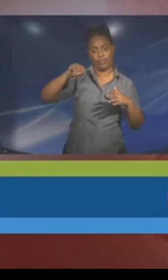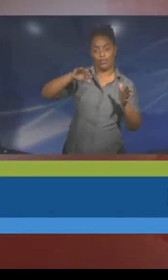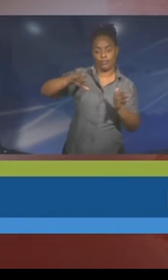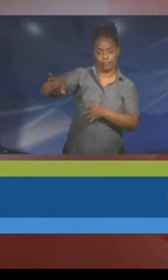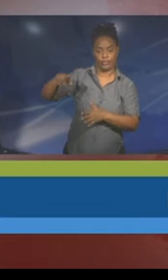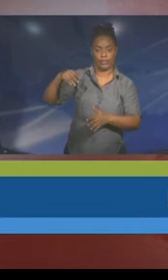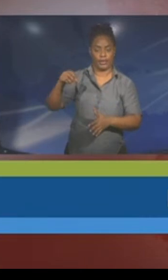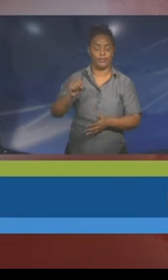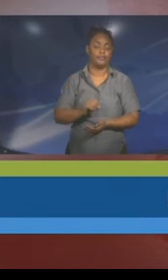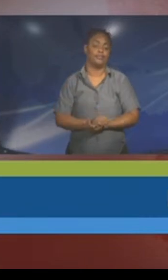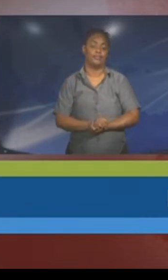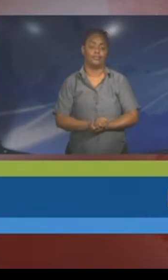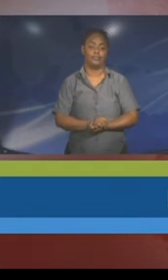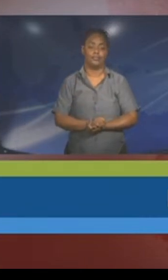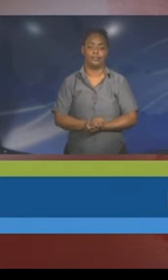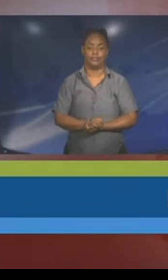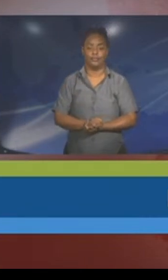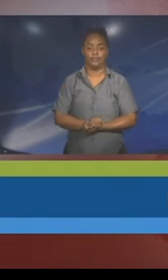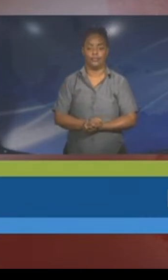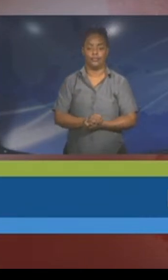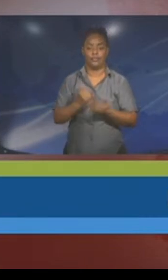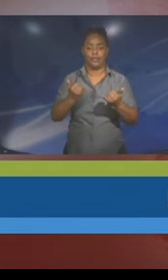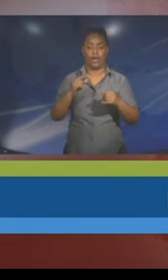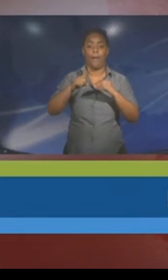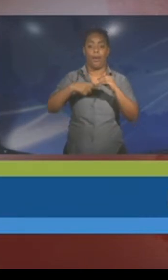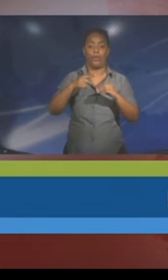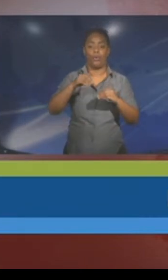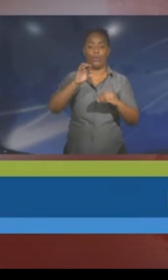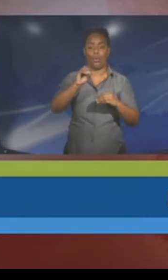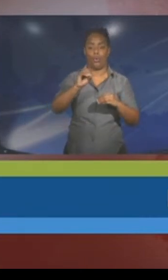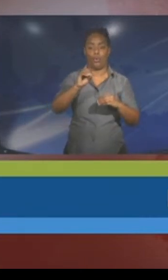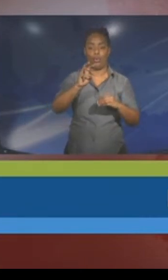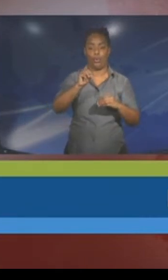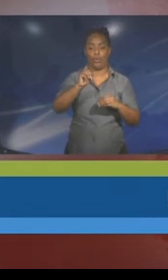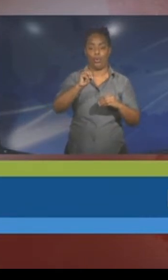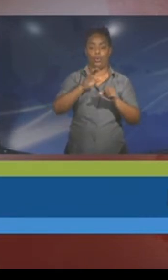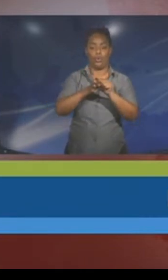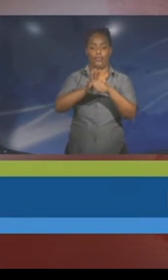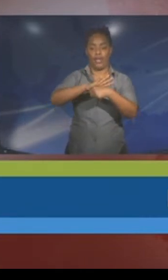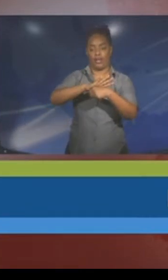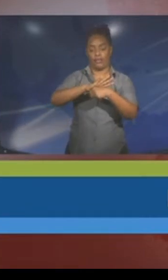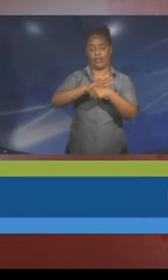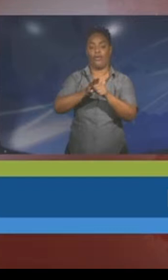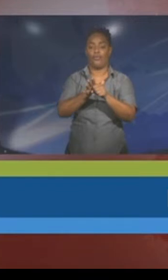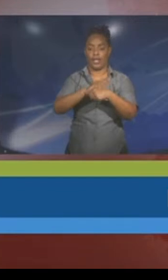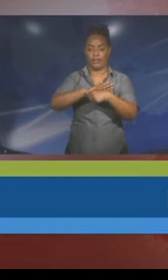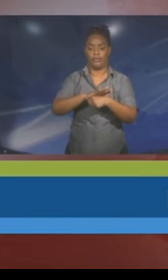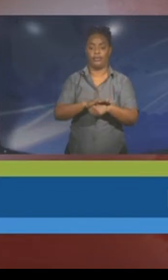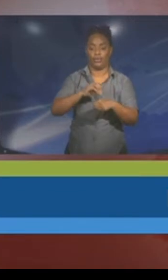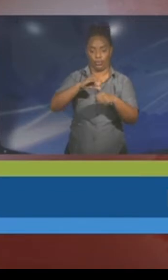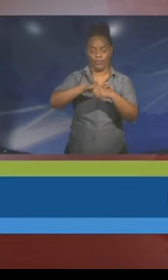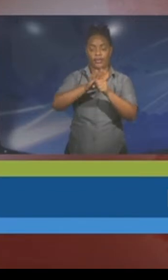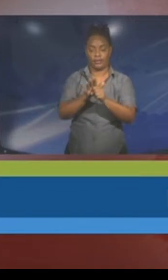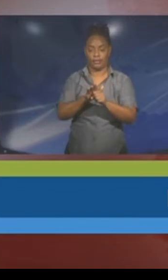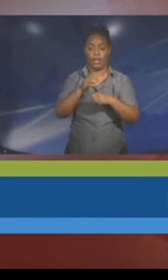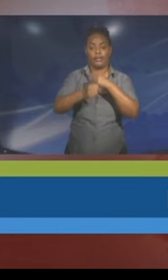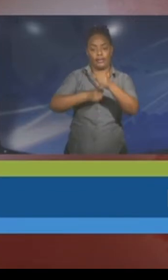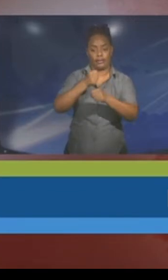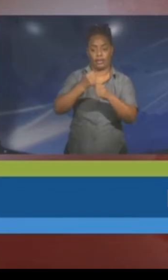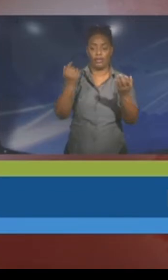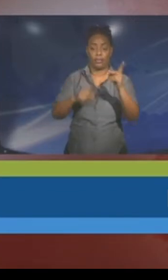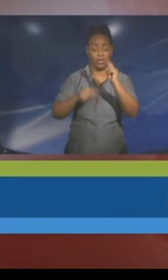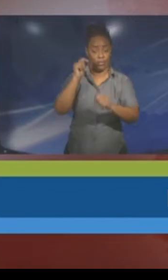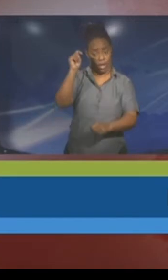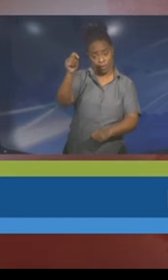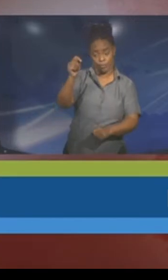Tobago. This is not monkeypox. So Omicron continues to be the dominant variant in Trinidad and Tobago. Last week we would have said that BA5